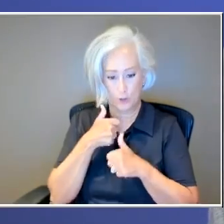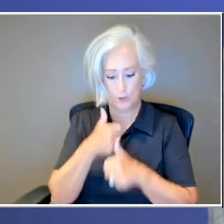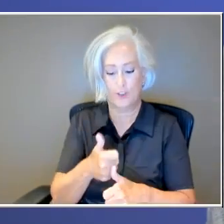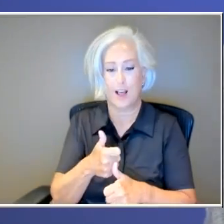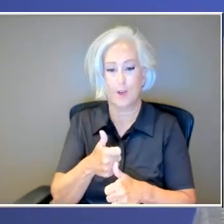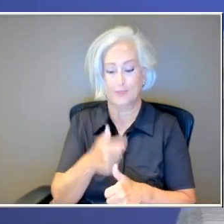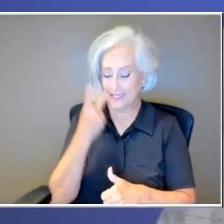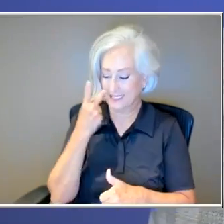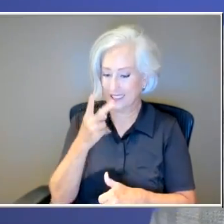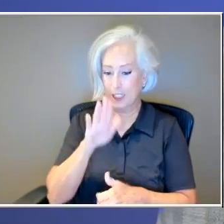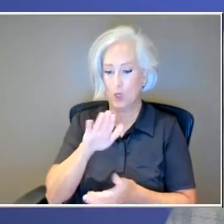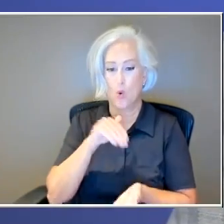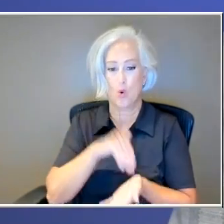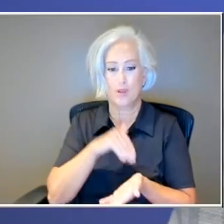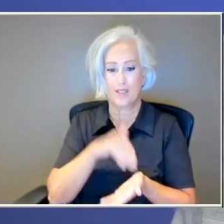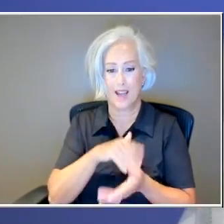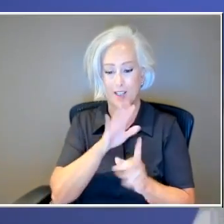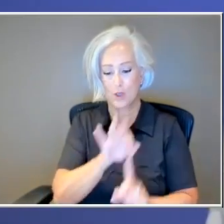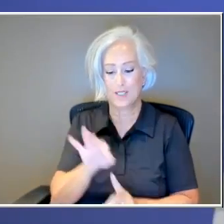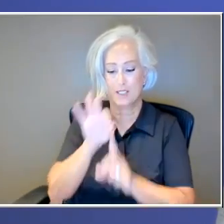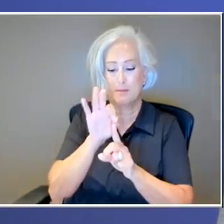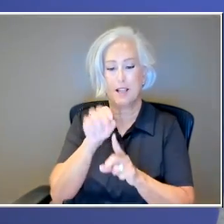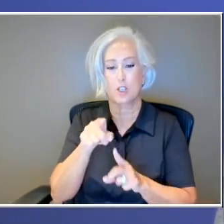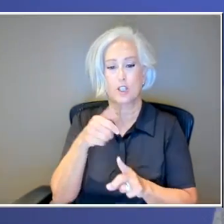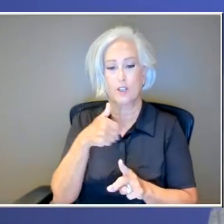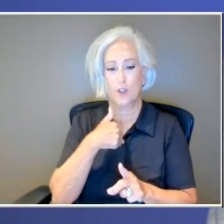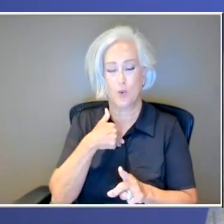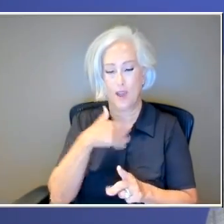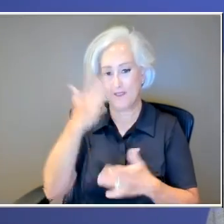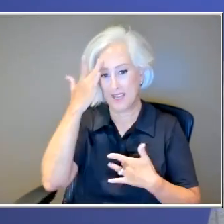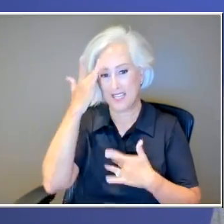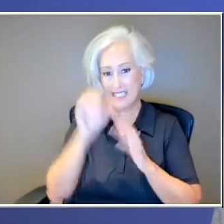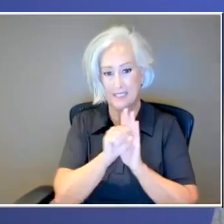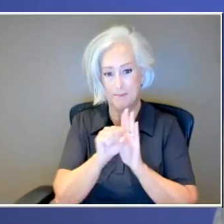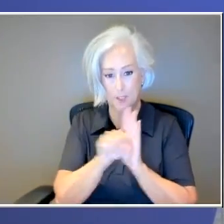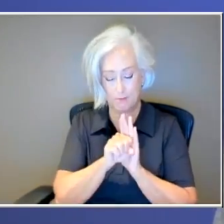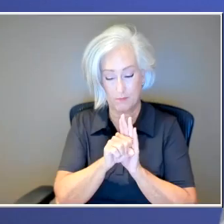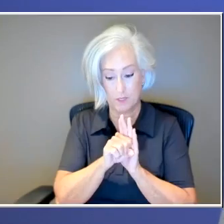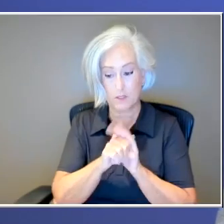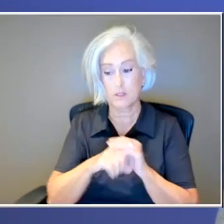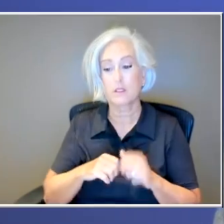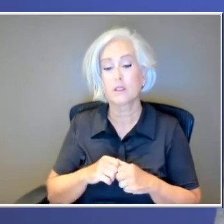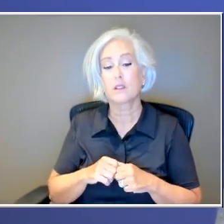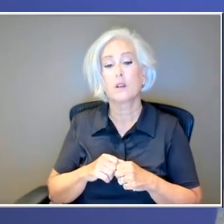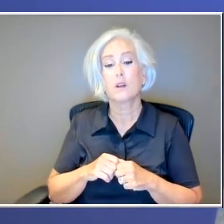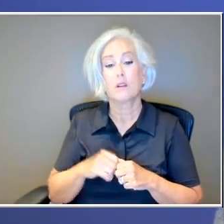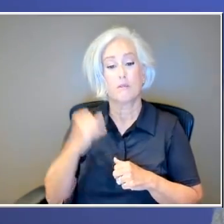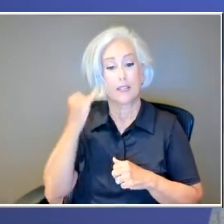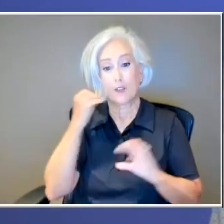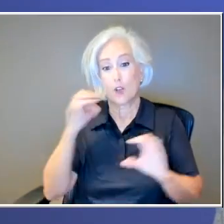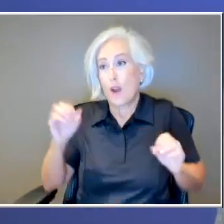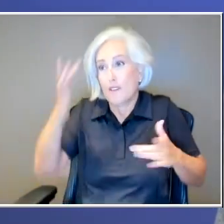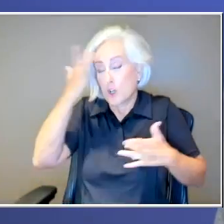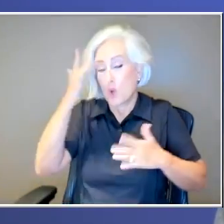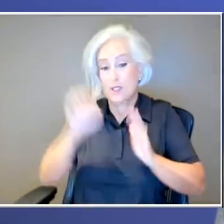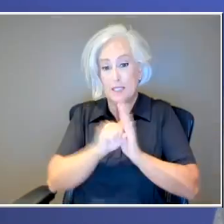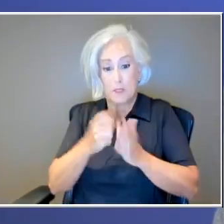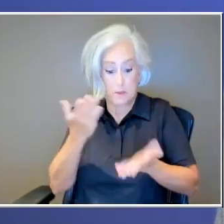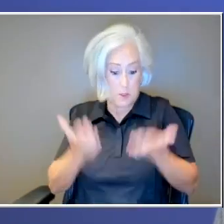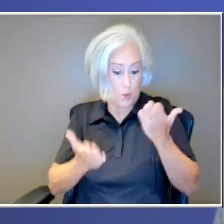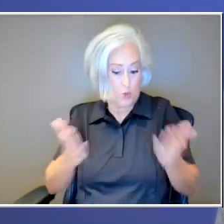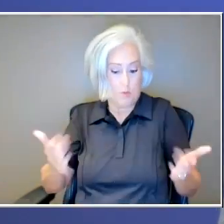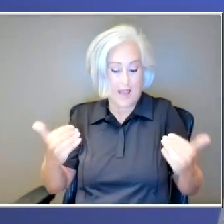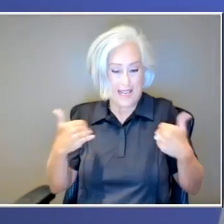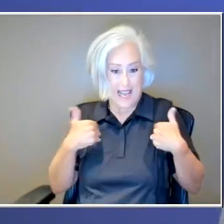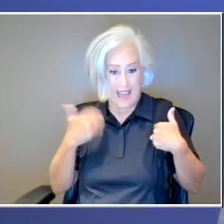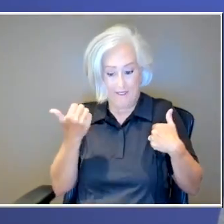doctor, especially if you have symptoms, but even if you have no symptoms, it's possible you have the disease, so